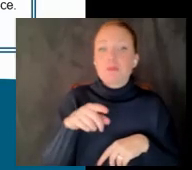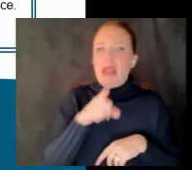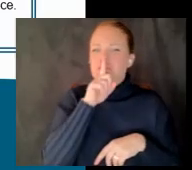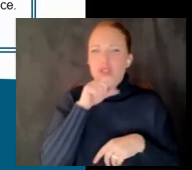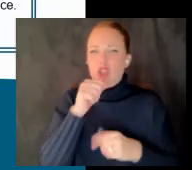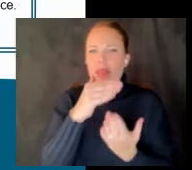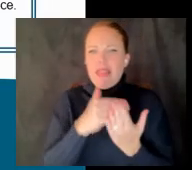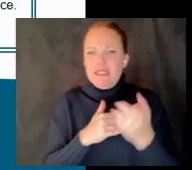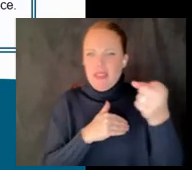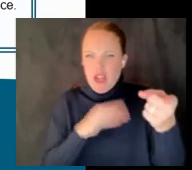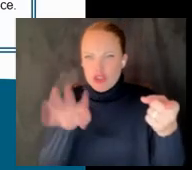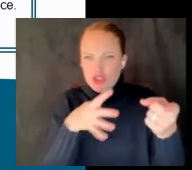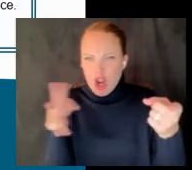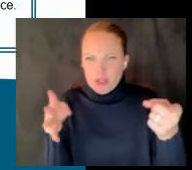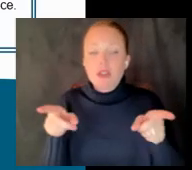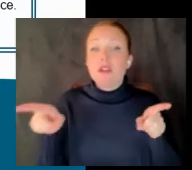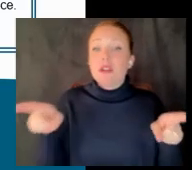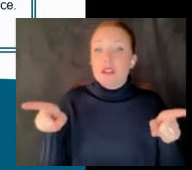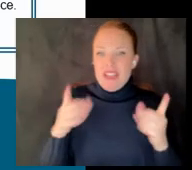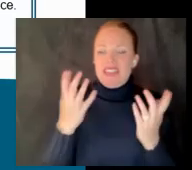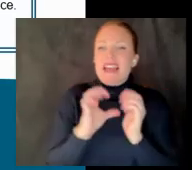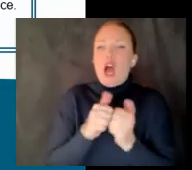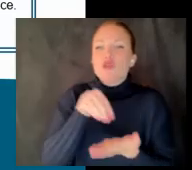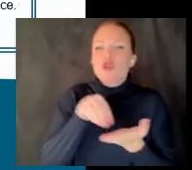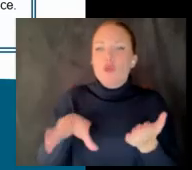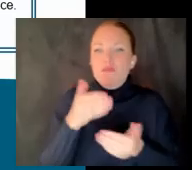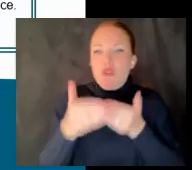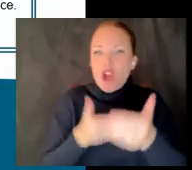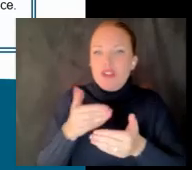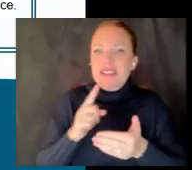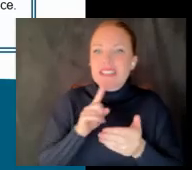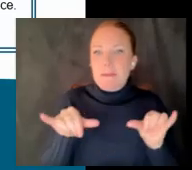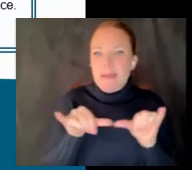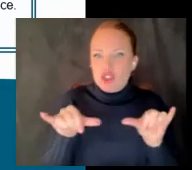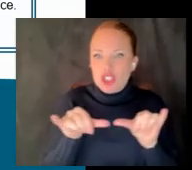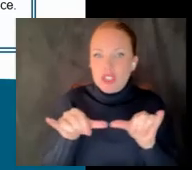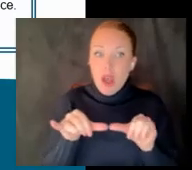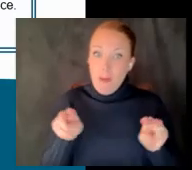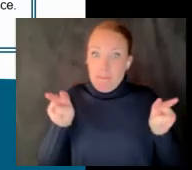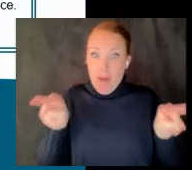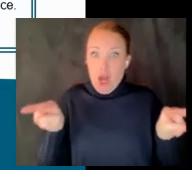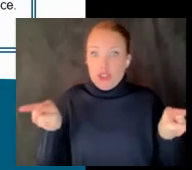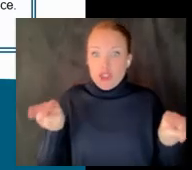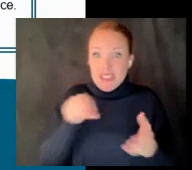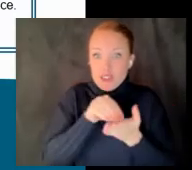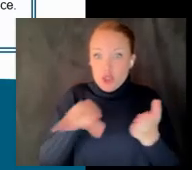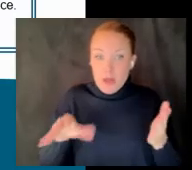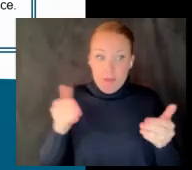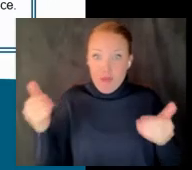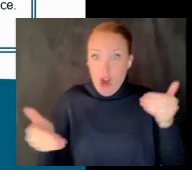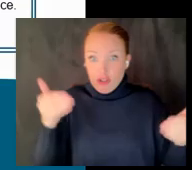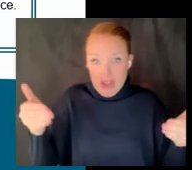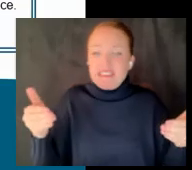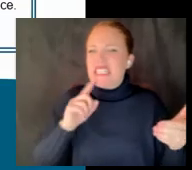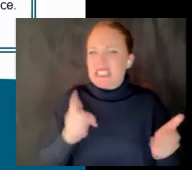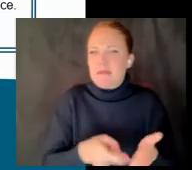this chart is the way in which student progress is measured. In short, monitoring student progress is a mandatory and highly